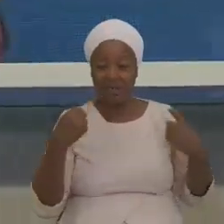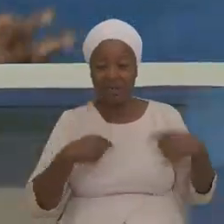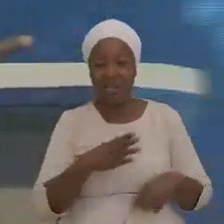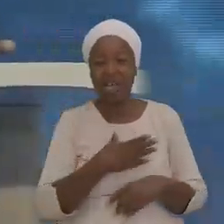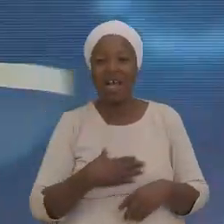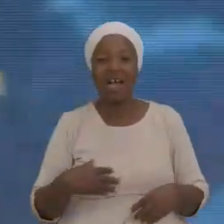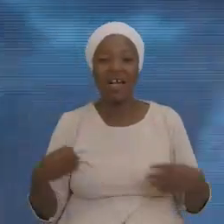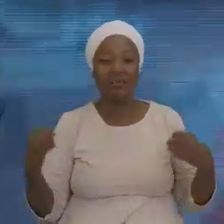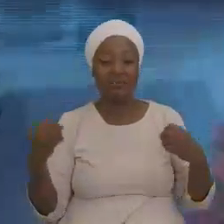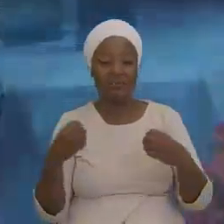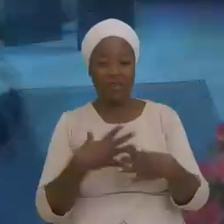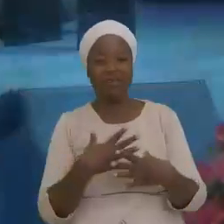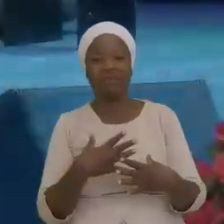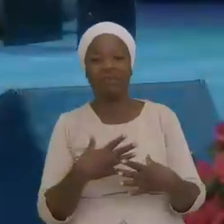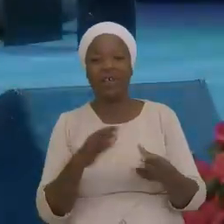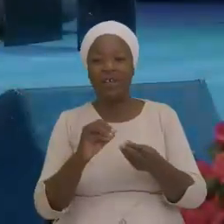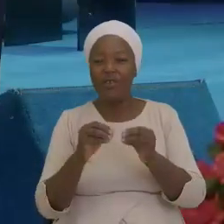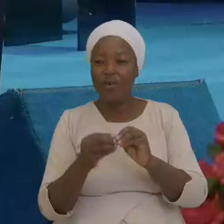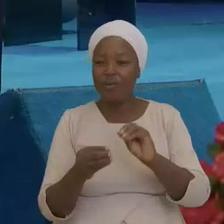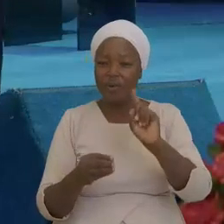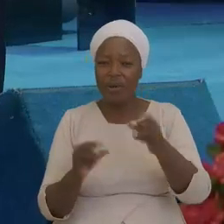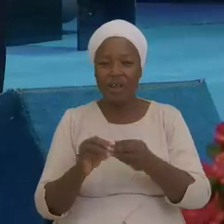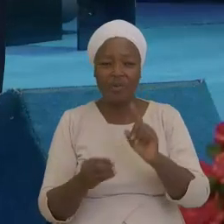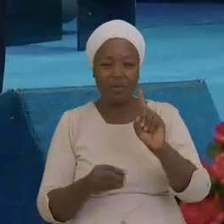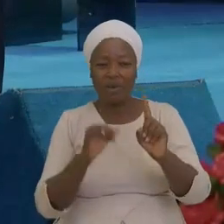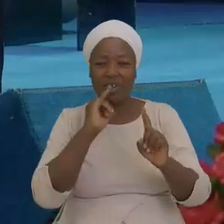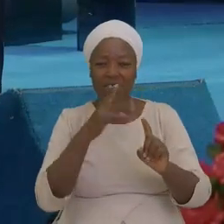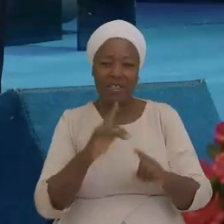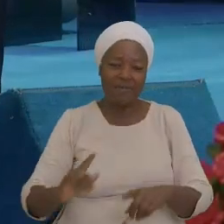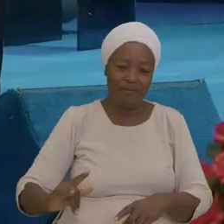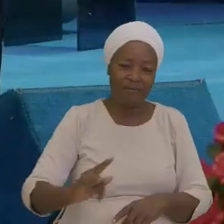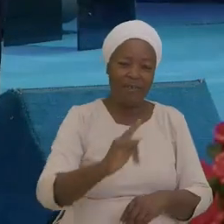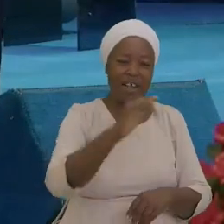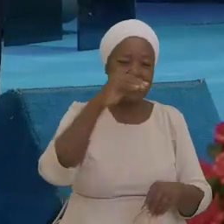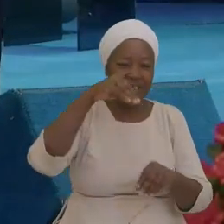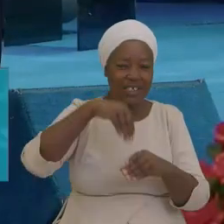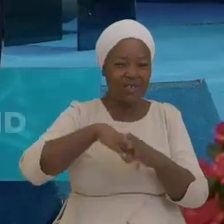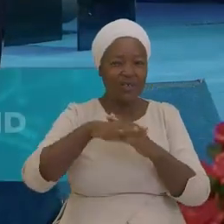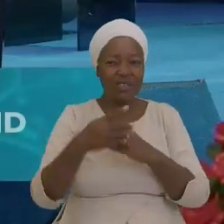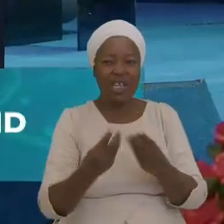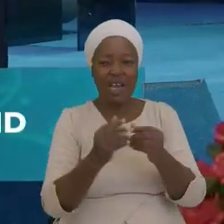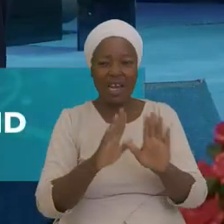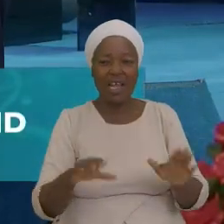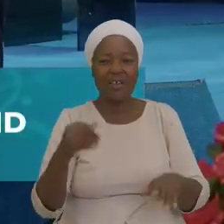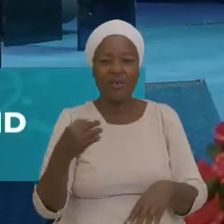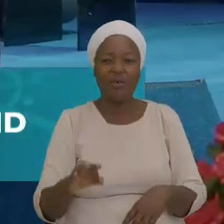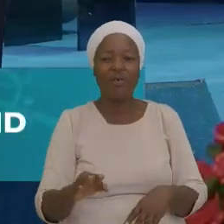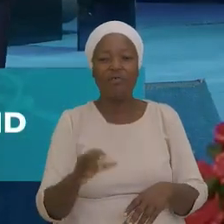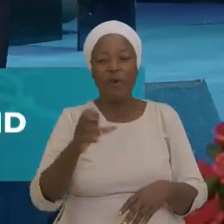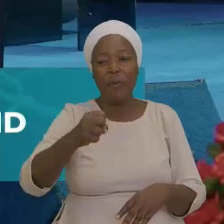Look at number one. Number one is the flight into the land of milk and honey.